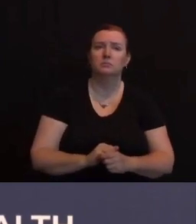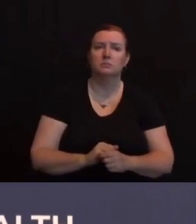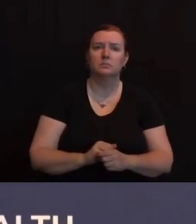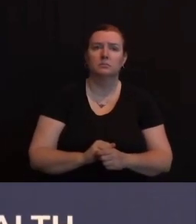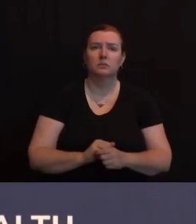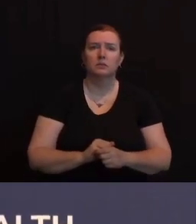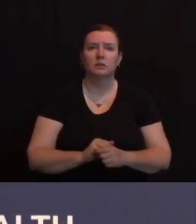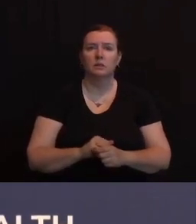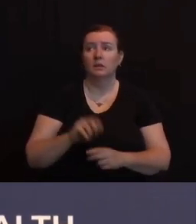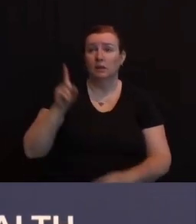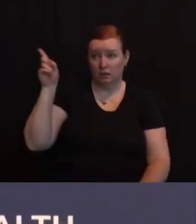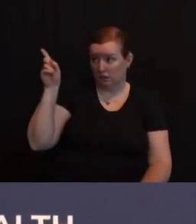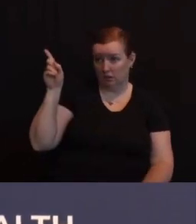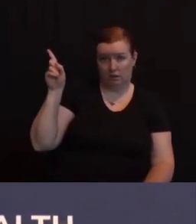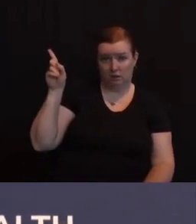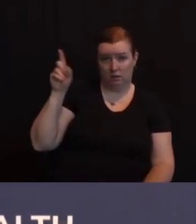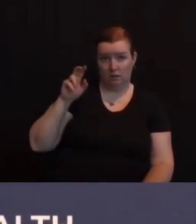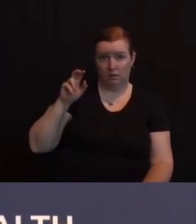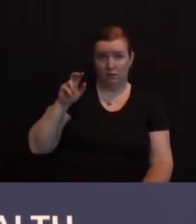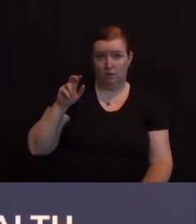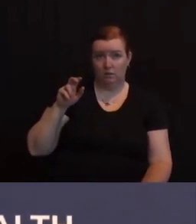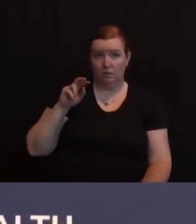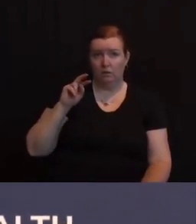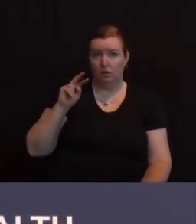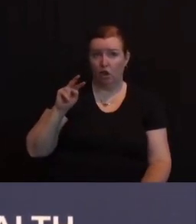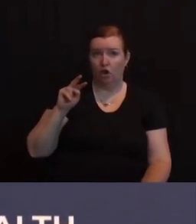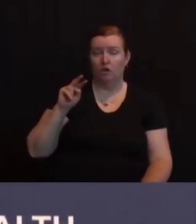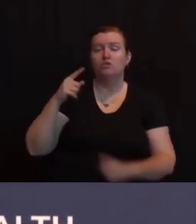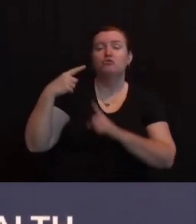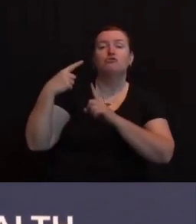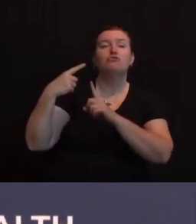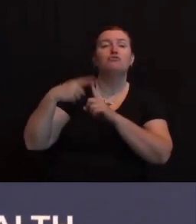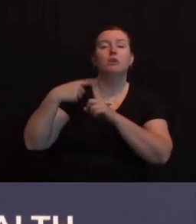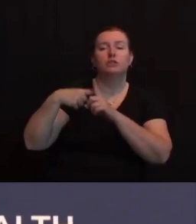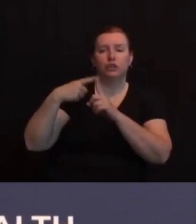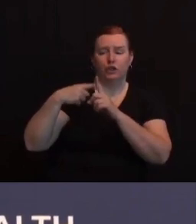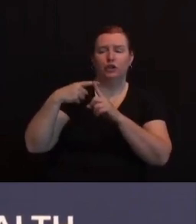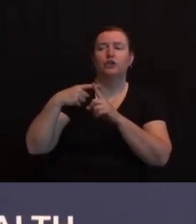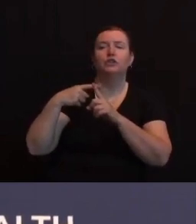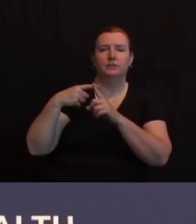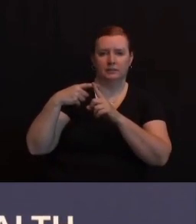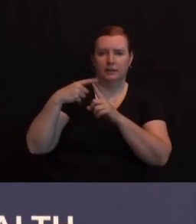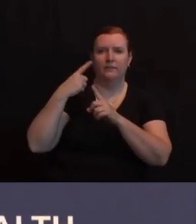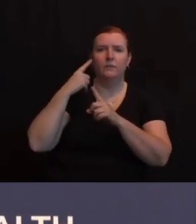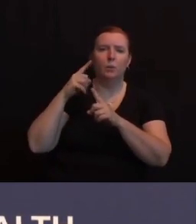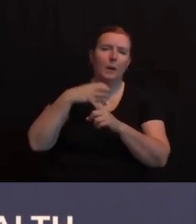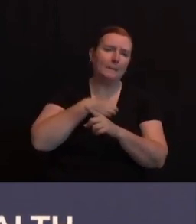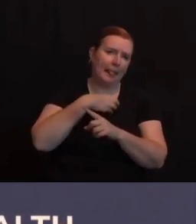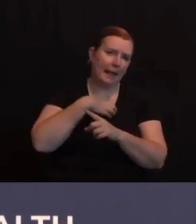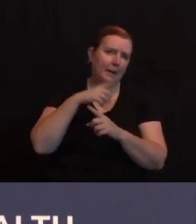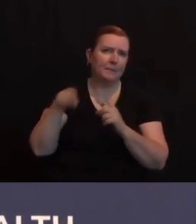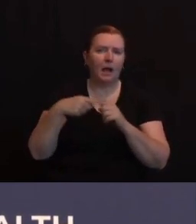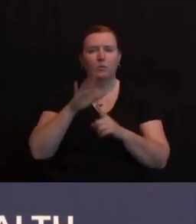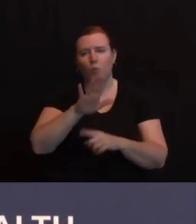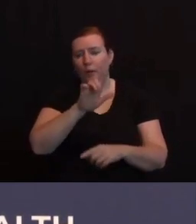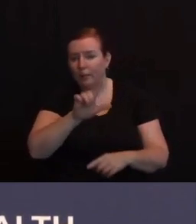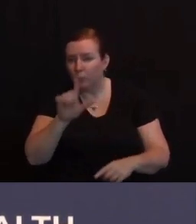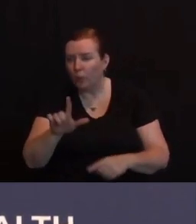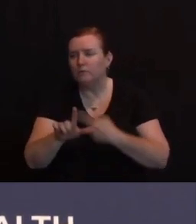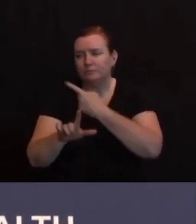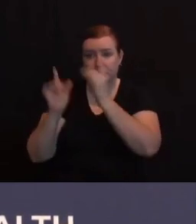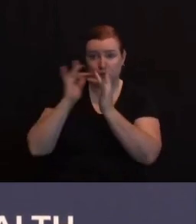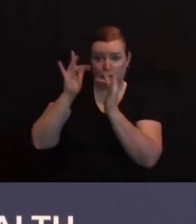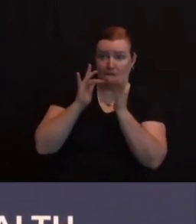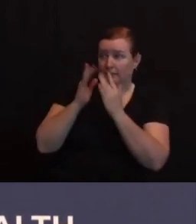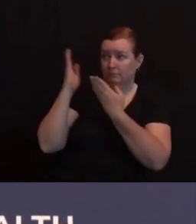COVID-19.nj.gov/renter is the place you should go. /renter, pardon me. Thank you, Governor. On the travel advisory,